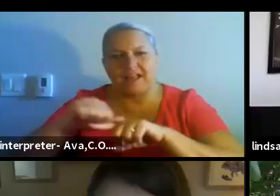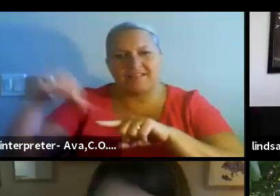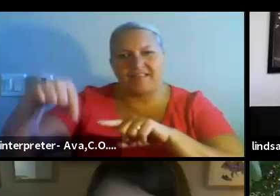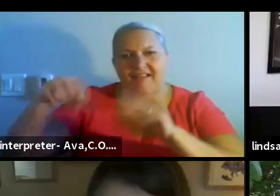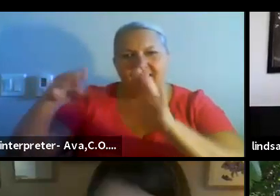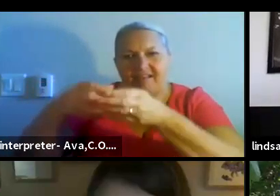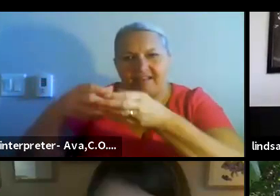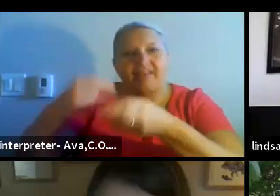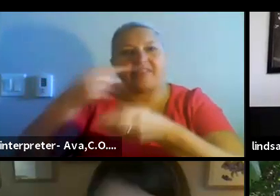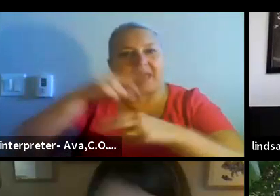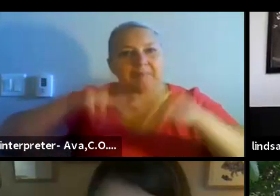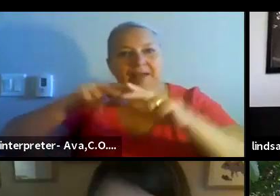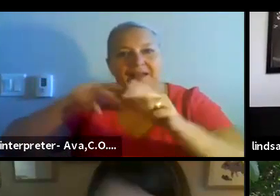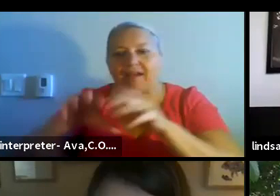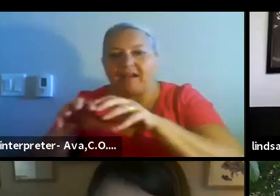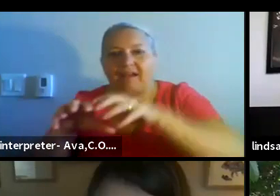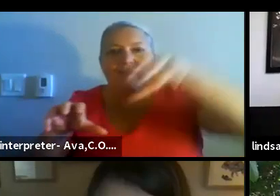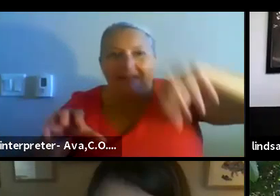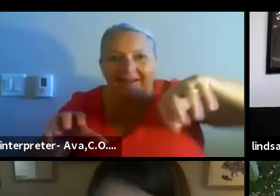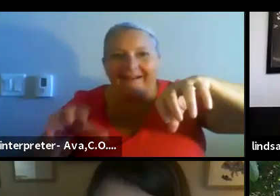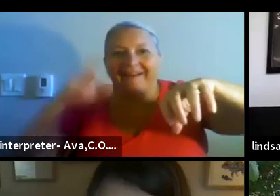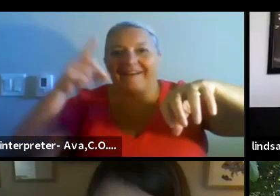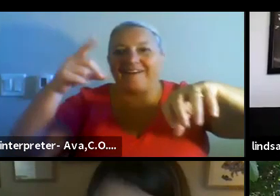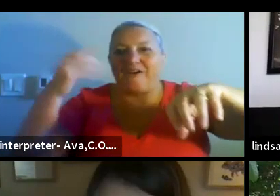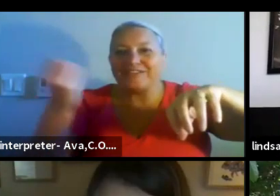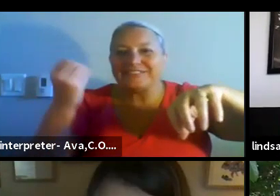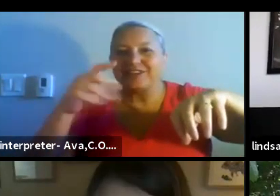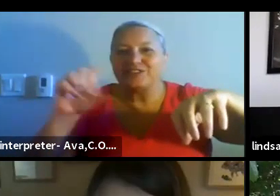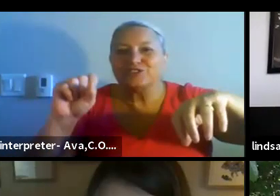build Stratford, Shaw, et cetera,